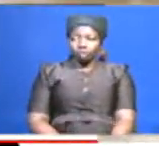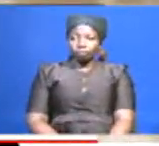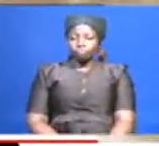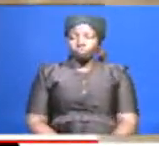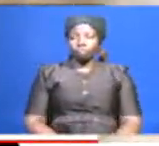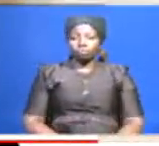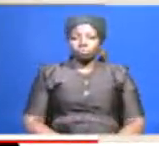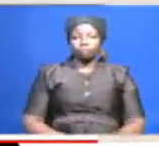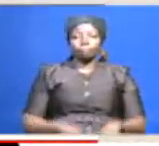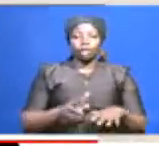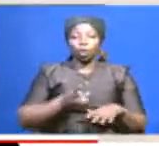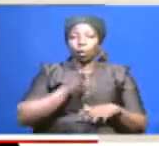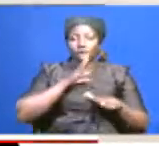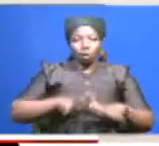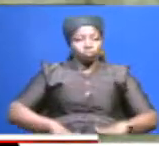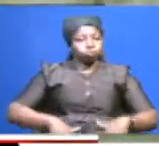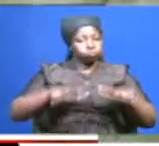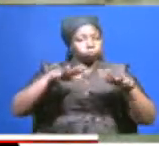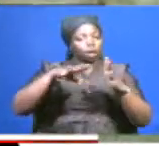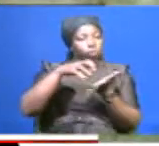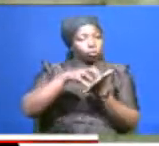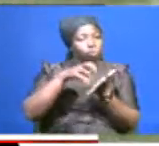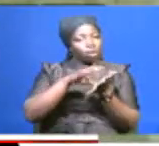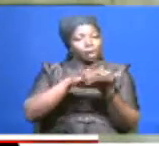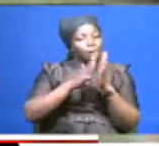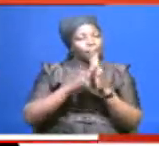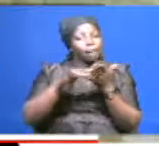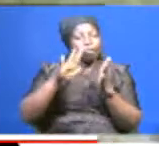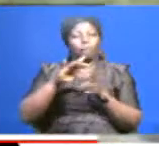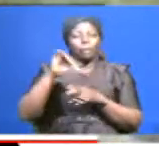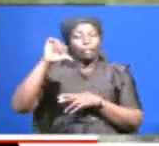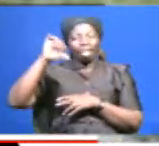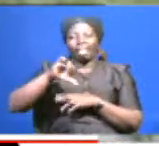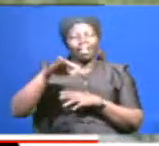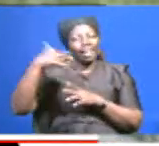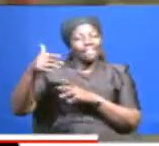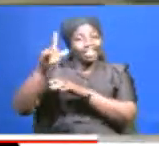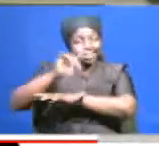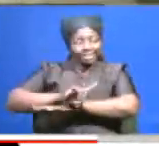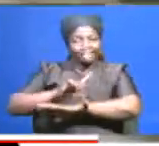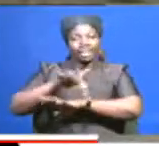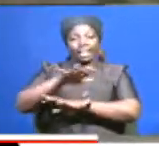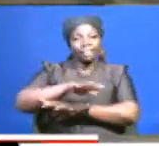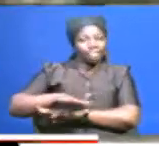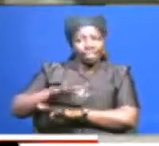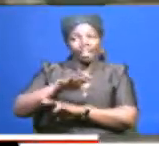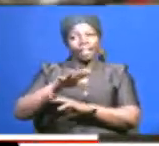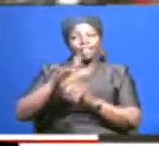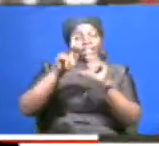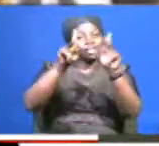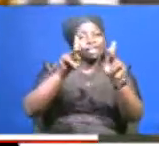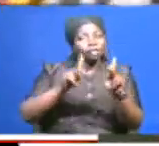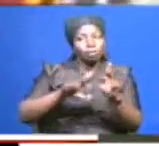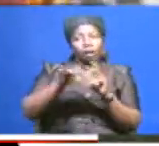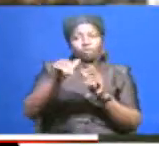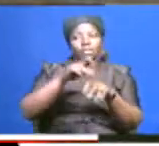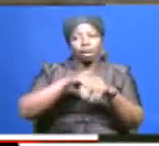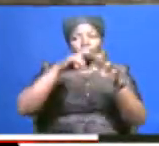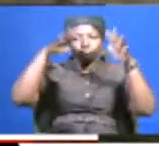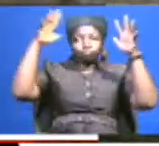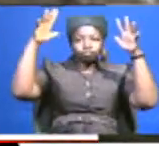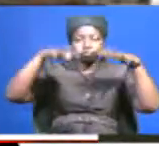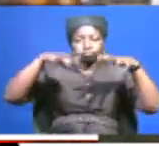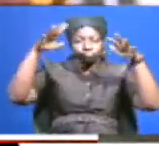The flood situation is getting worse by the day in Nyando and Kadibo areas of Kisumu County as long as rains continue pounding the